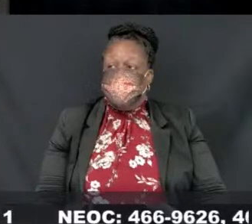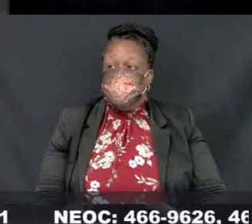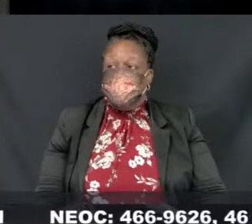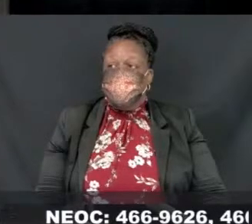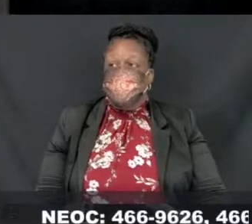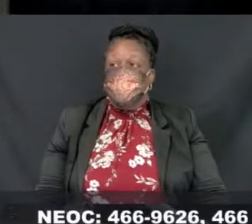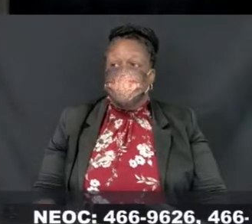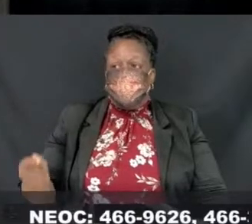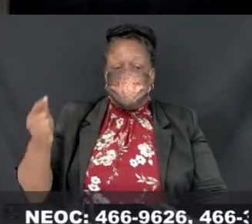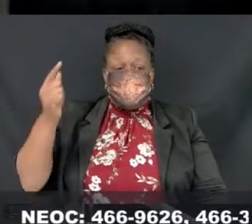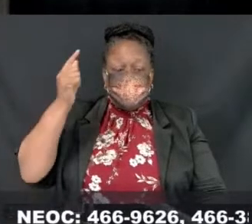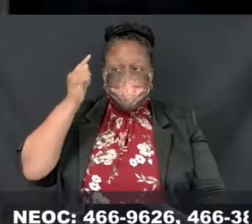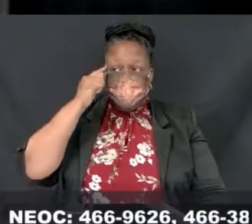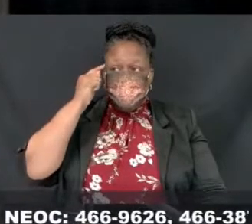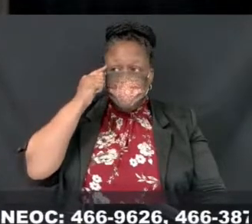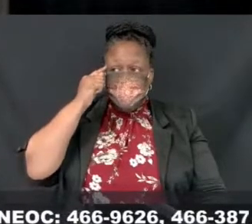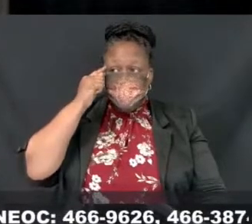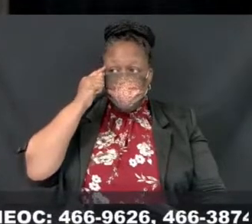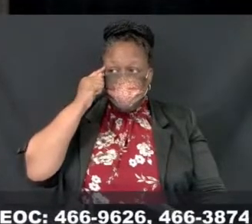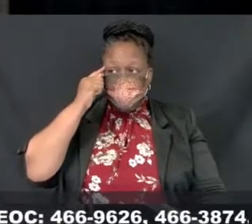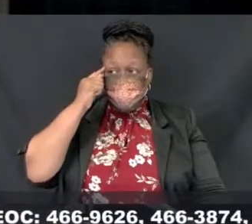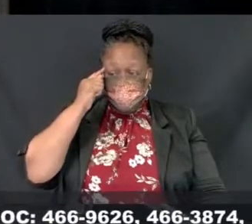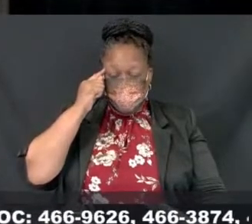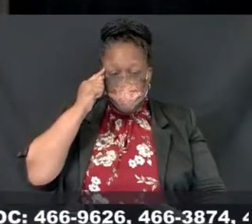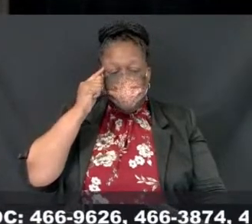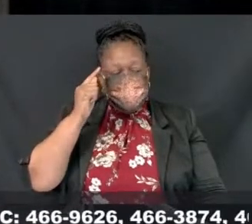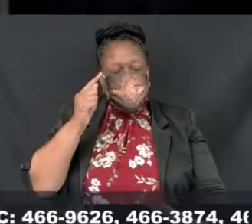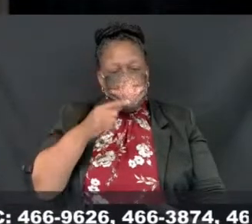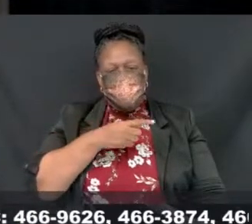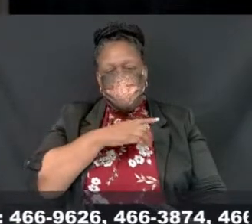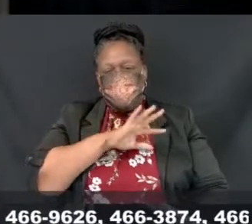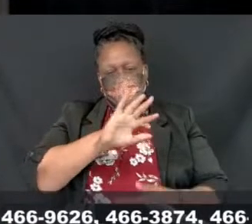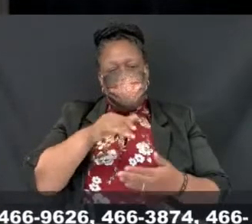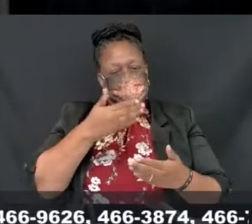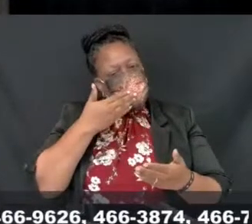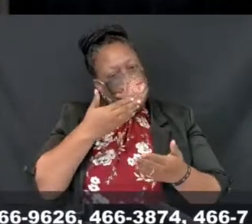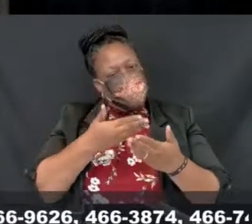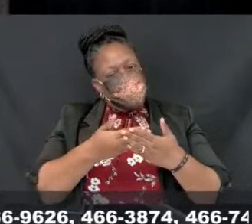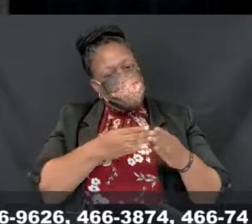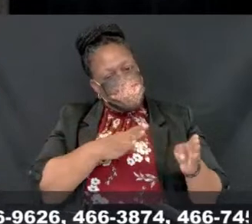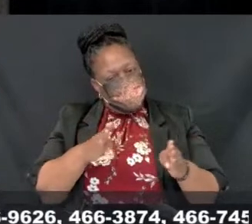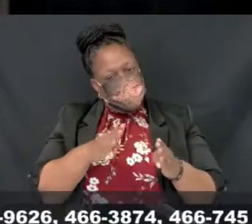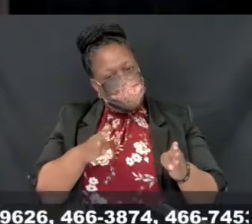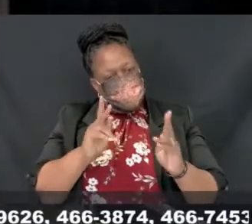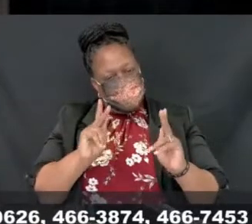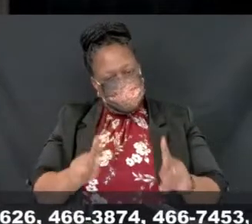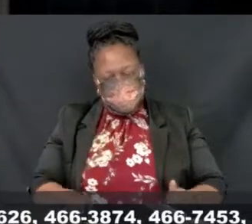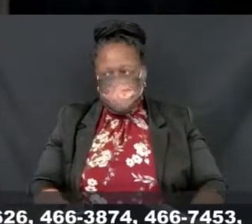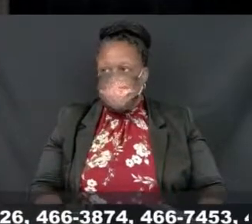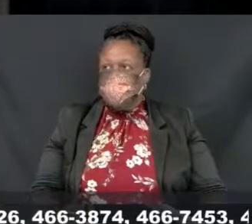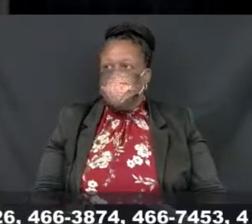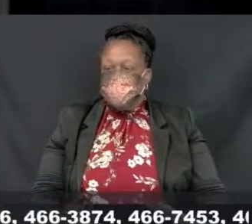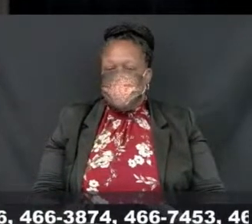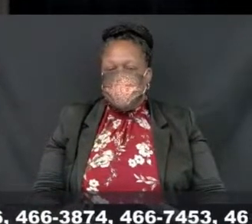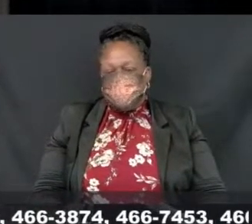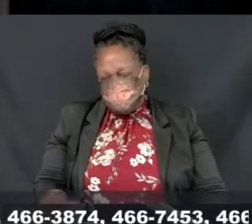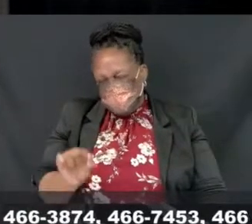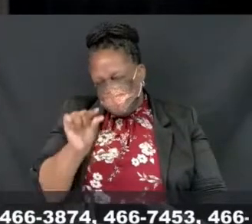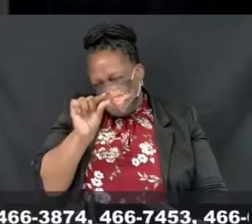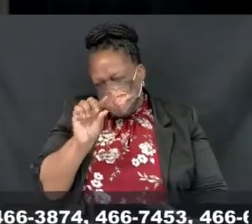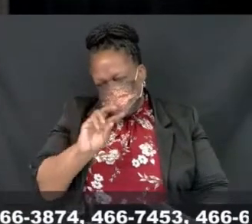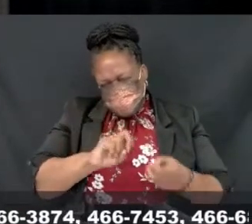large, we are a well-behaved society. And there are little hiccups here and